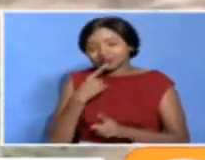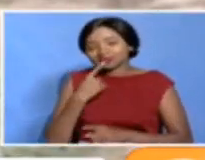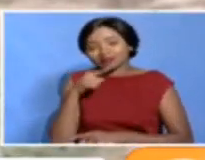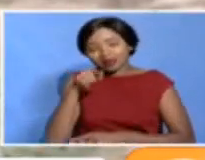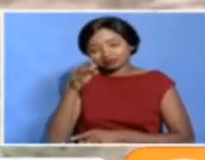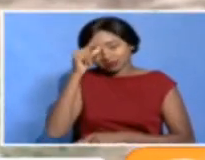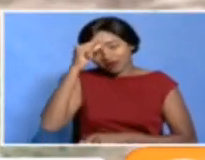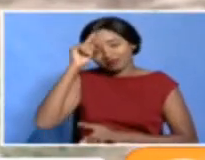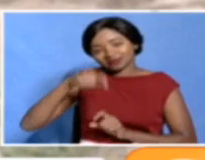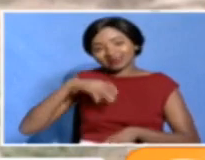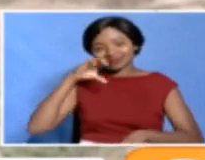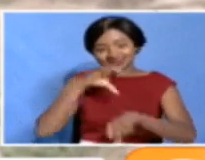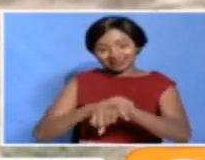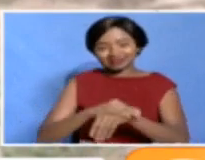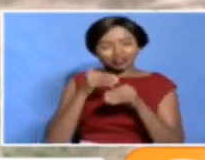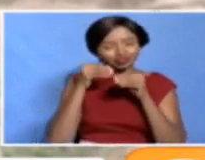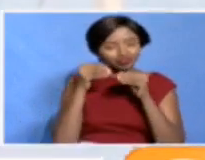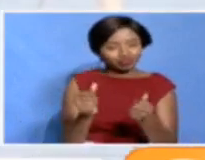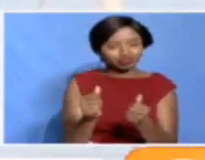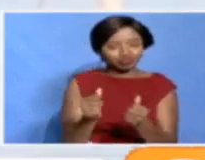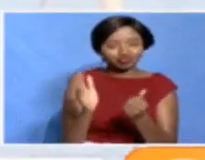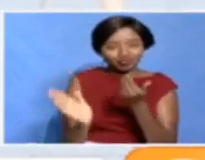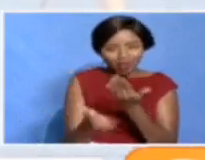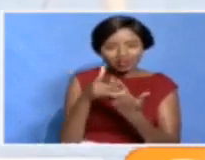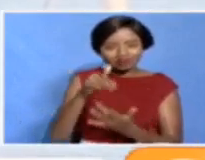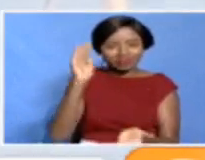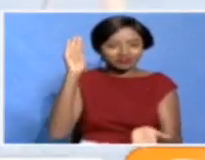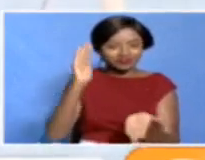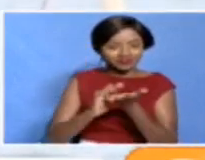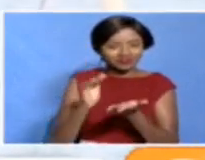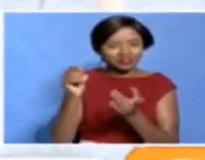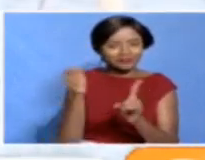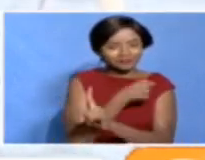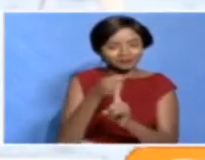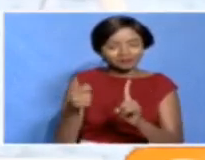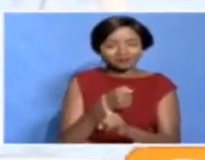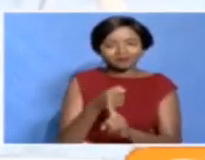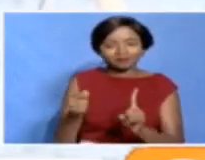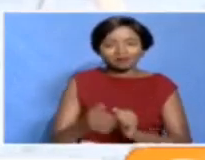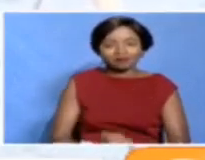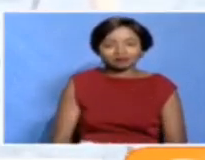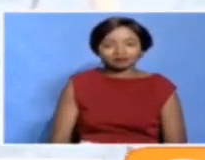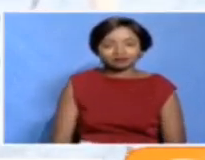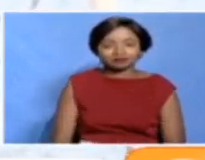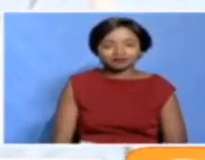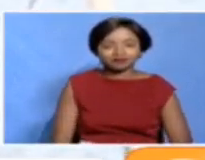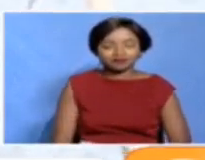solution to end the persistent harassment of Kenyan fishermen.